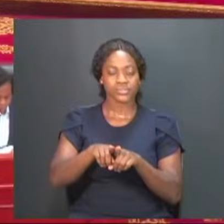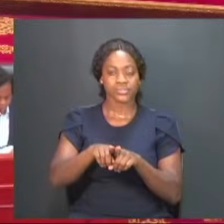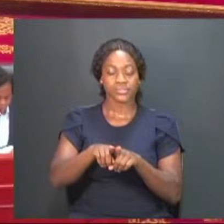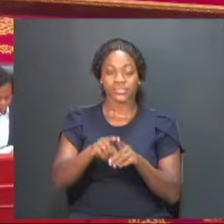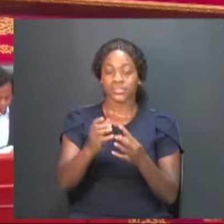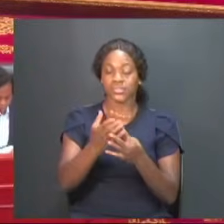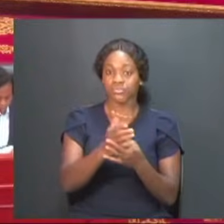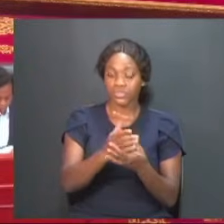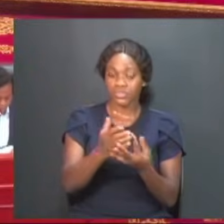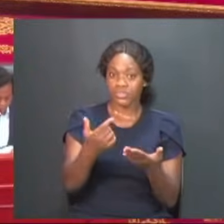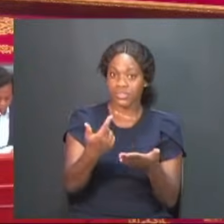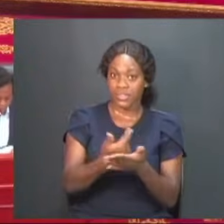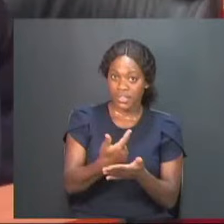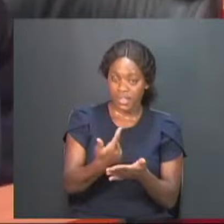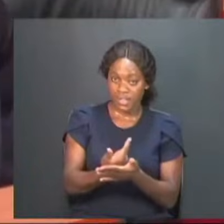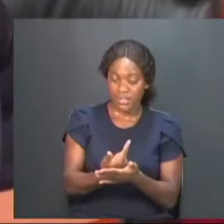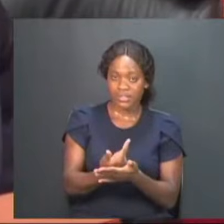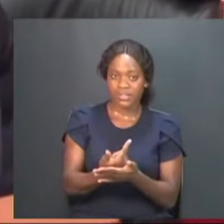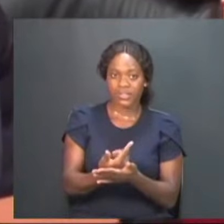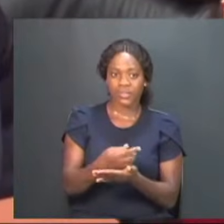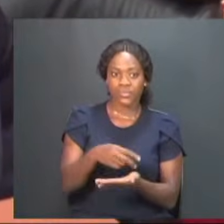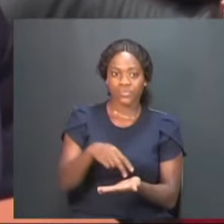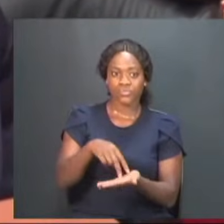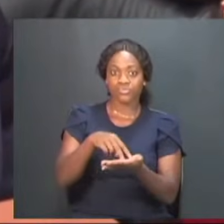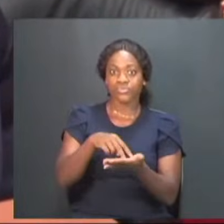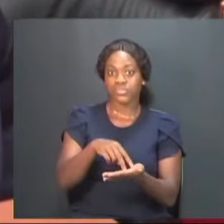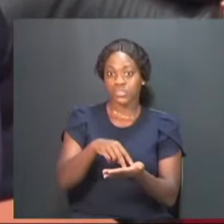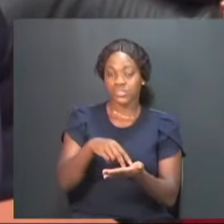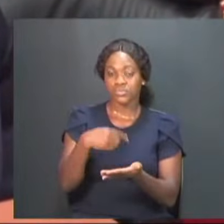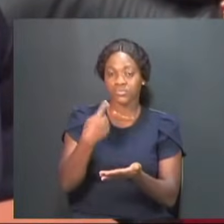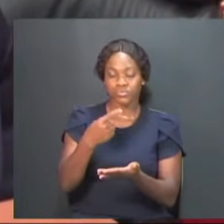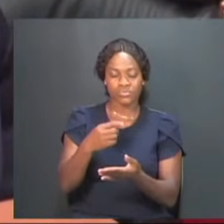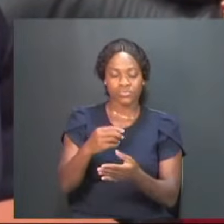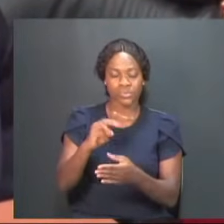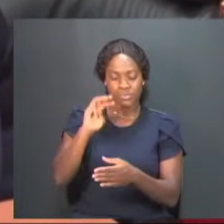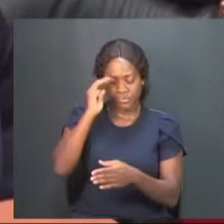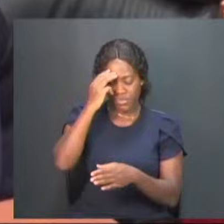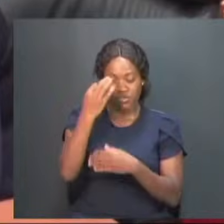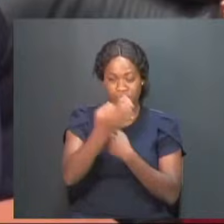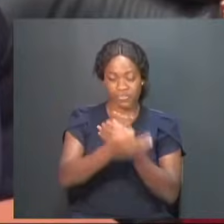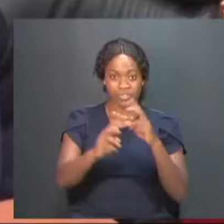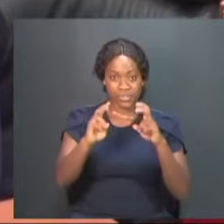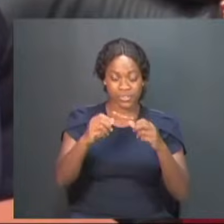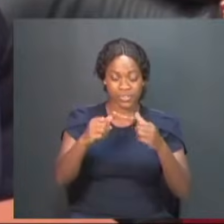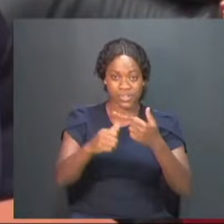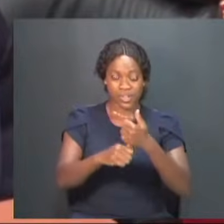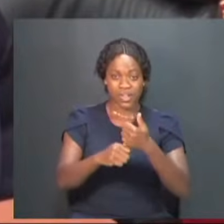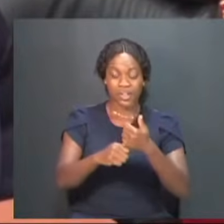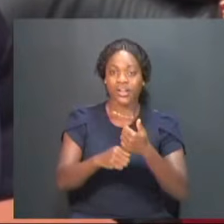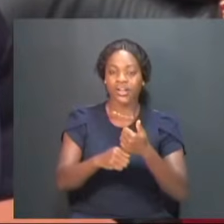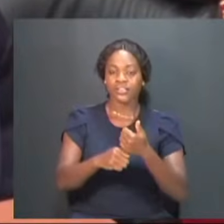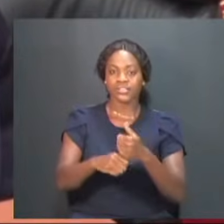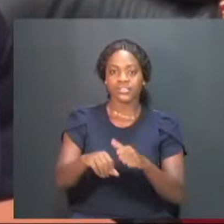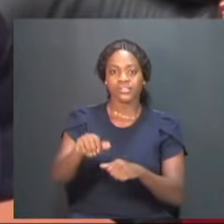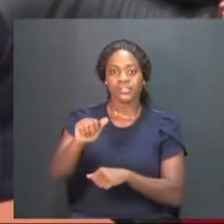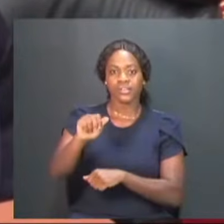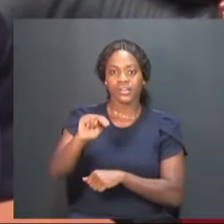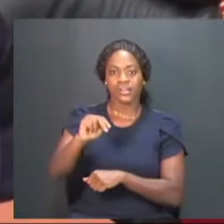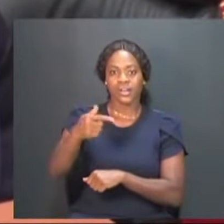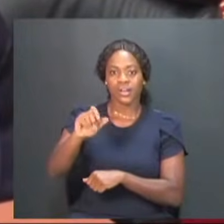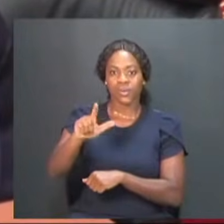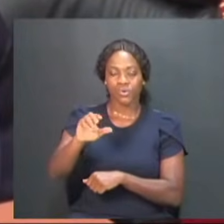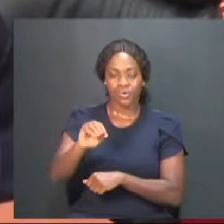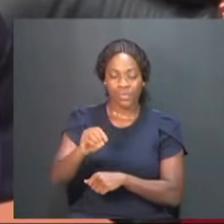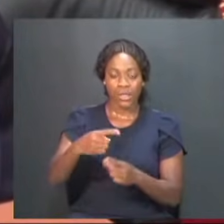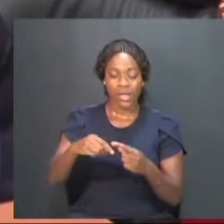between the Government of the Republic of Ghana, represented by the Ministry of Foreign Affairs, and the Government of the Republic of Angola on the waiver